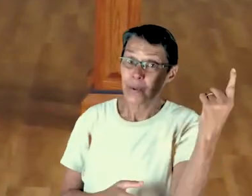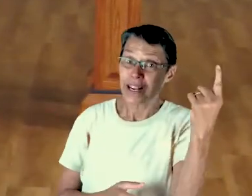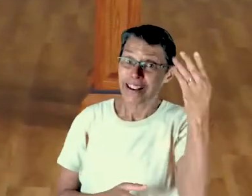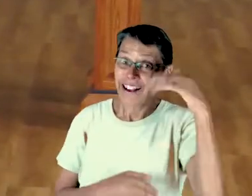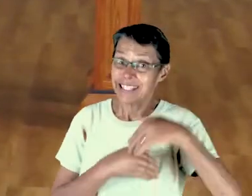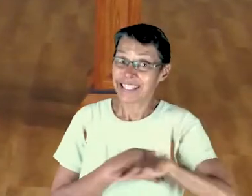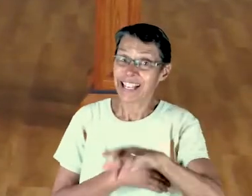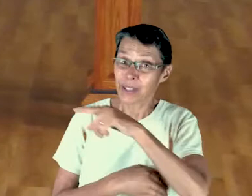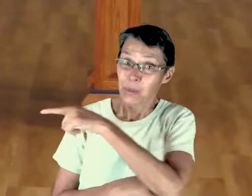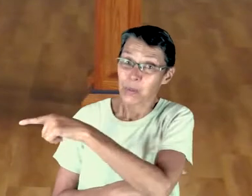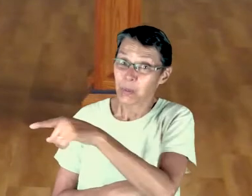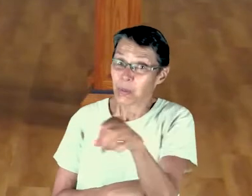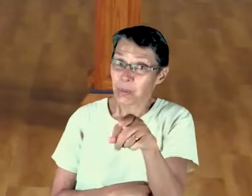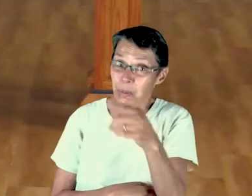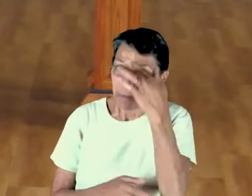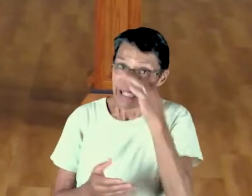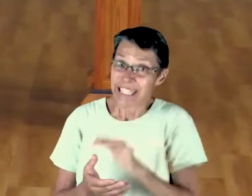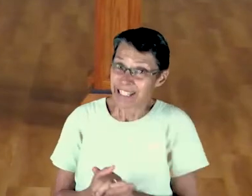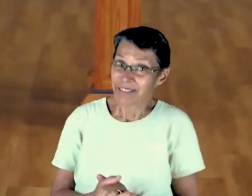sent.